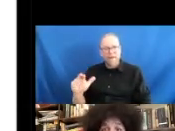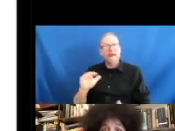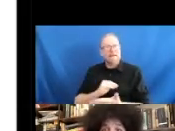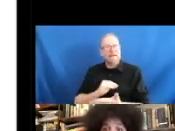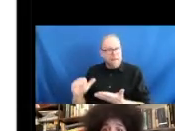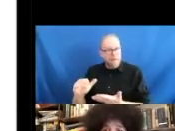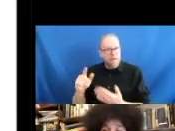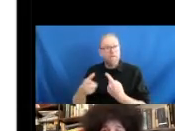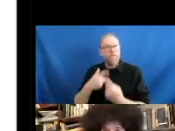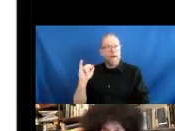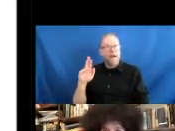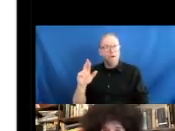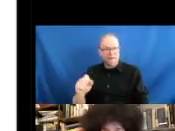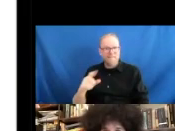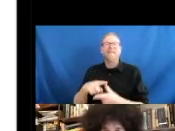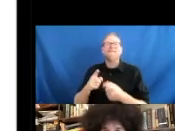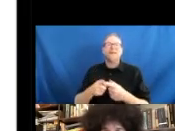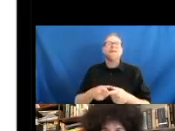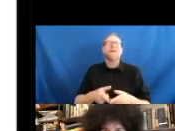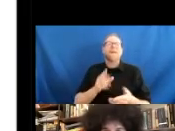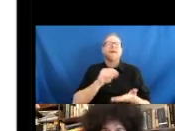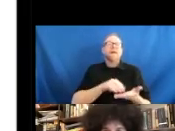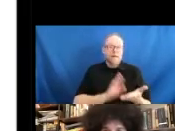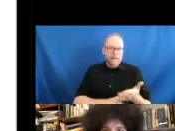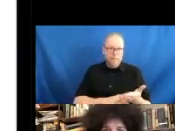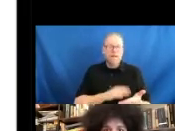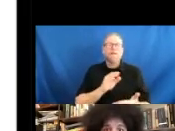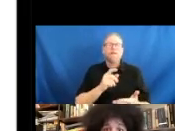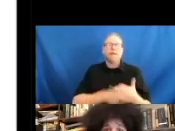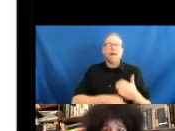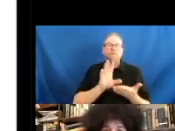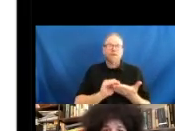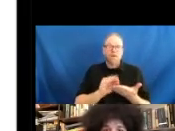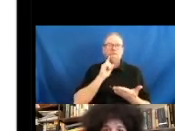then can claim a tax deduction for the contribution.